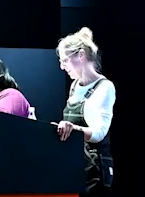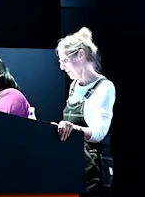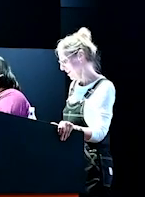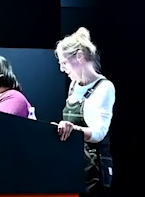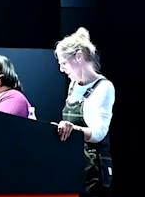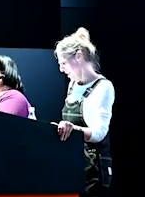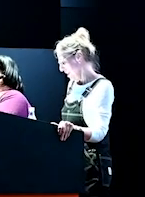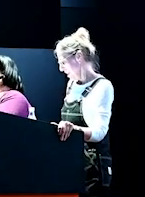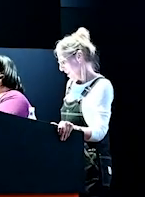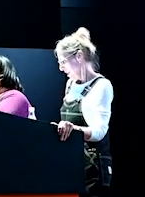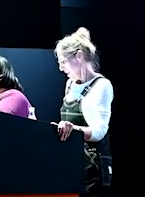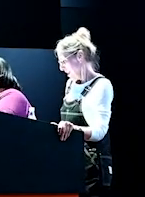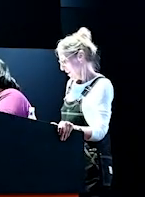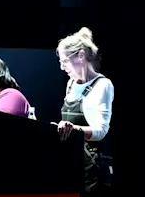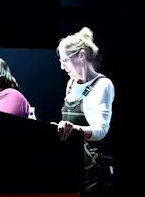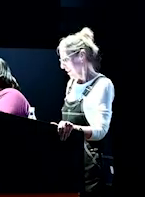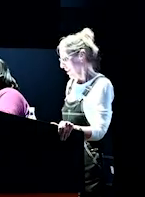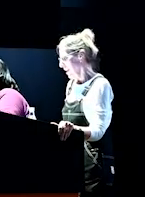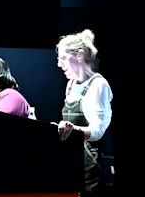storytelling.